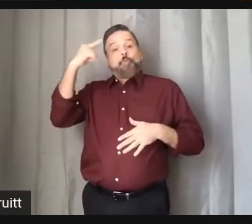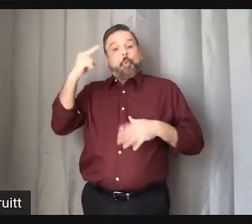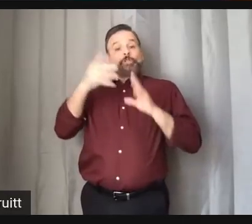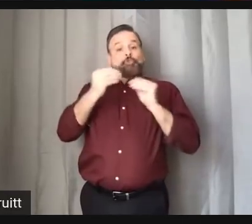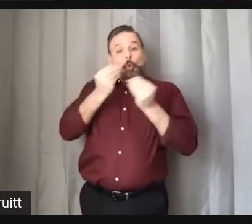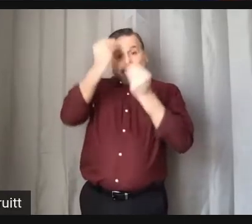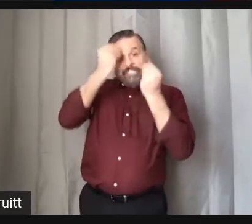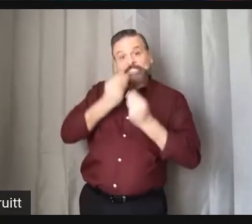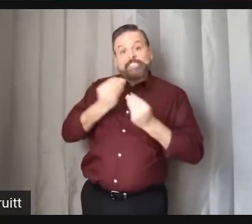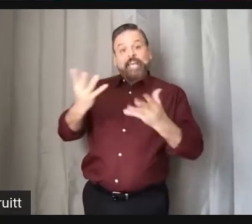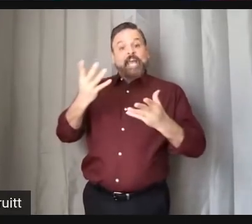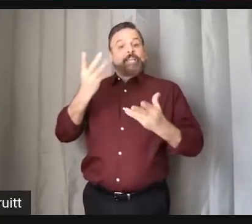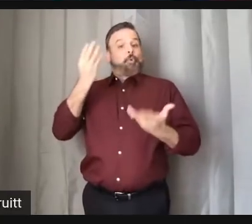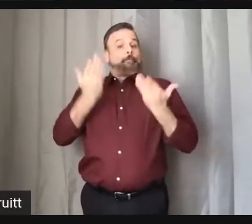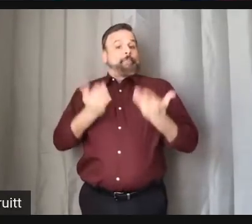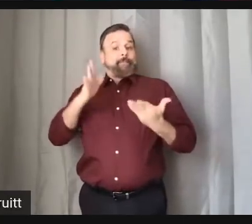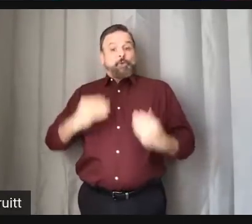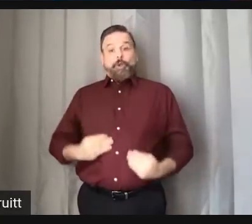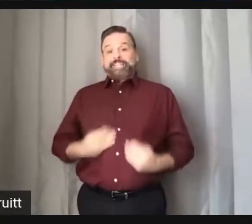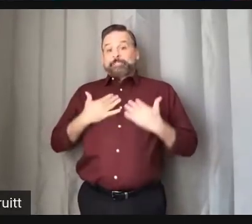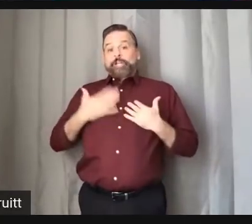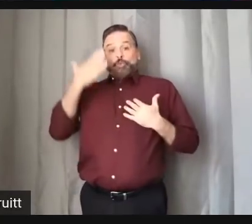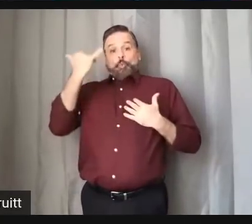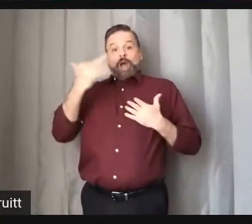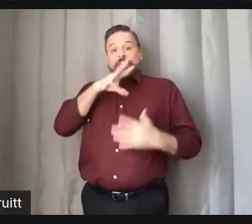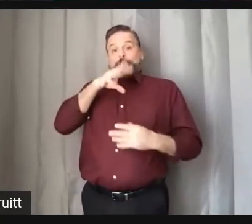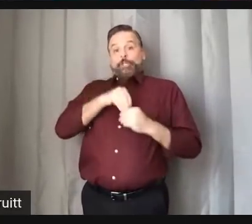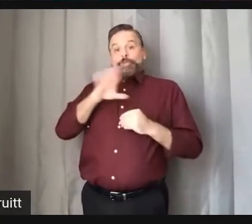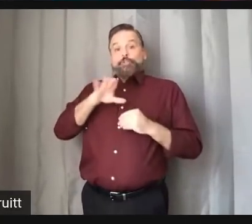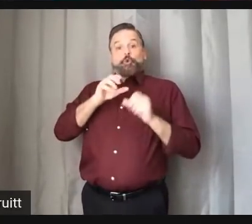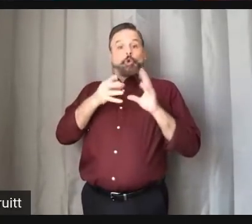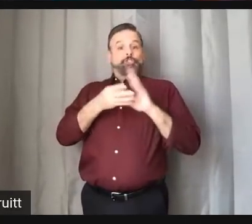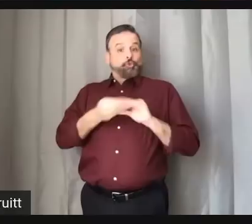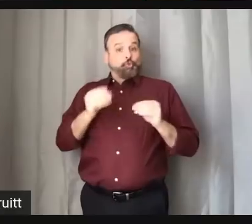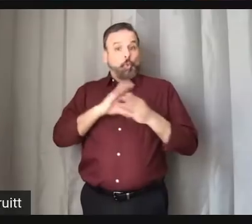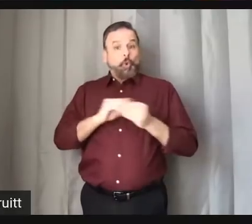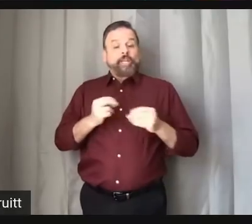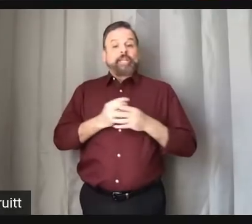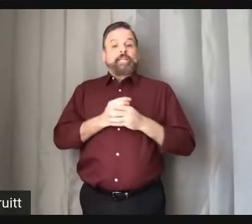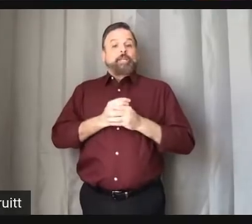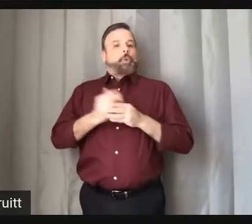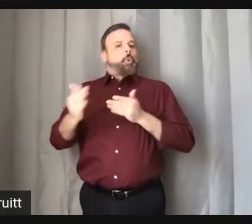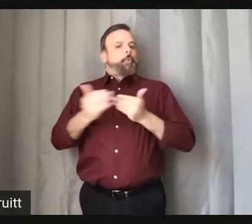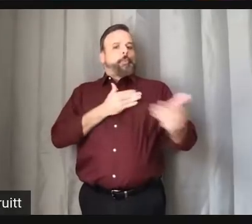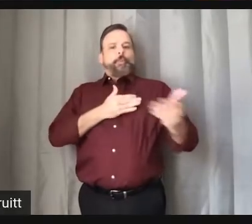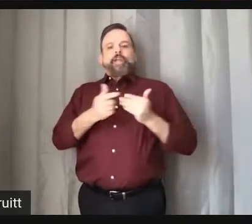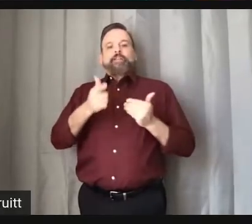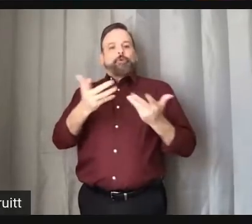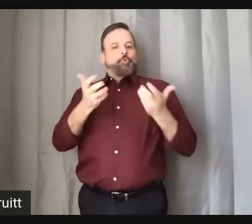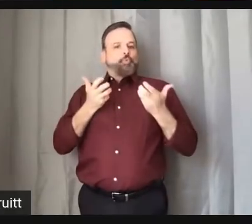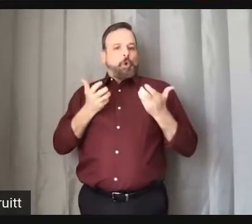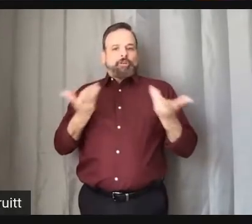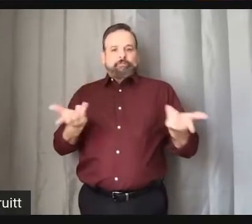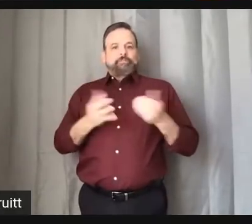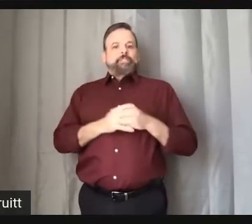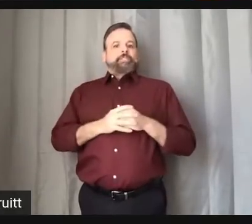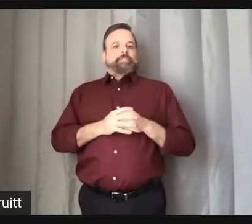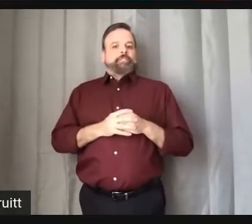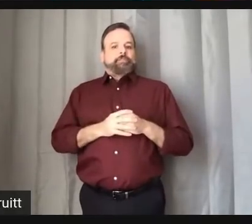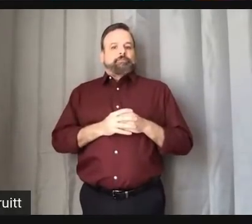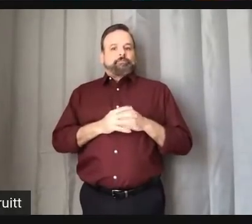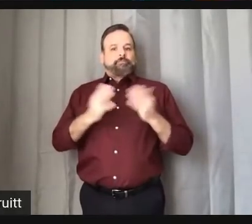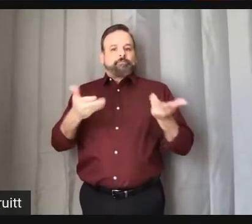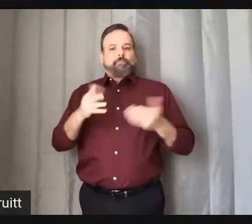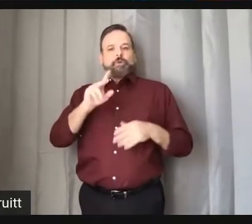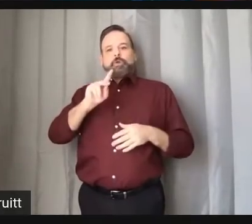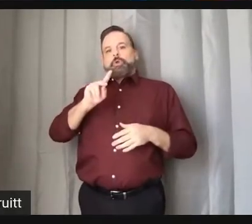be like the inspiration behind why you included it in your story, whatever you would like it to be. So